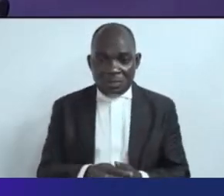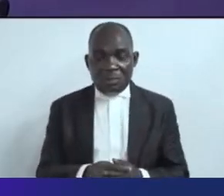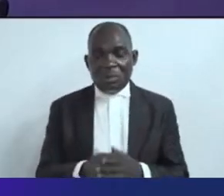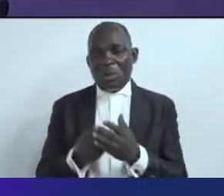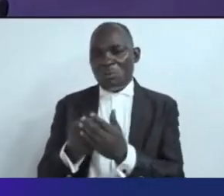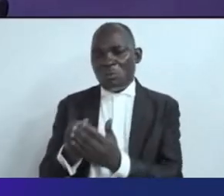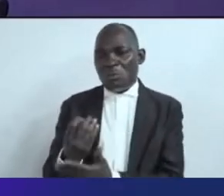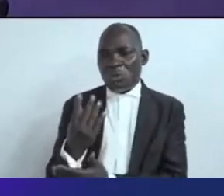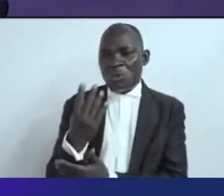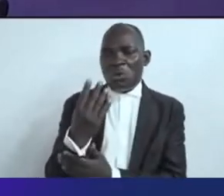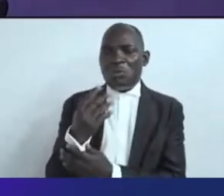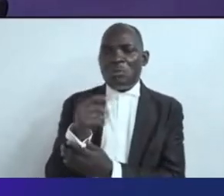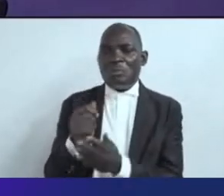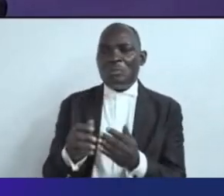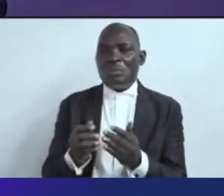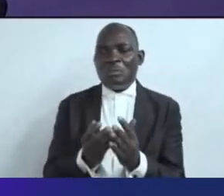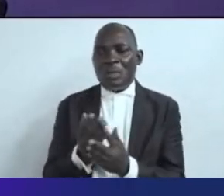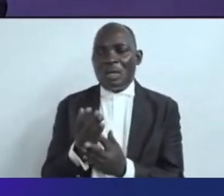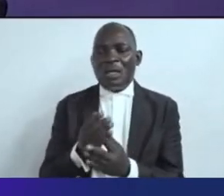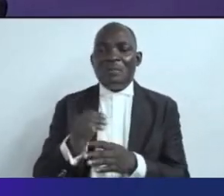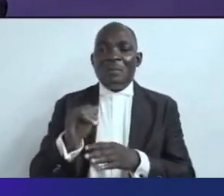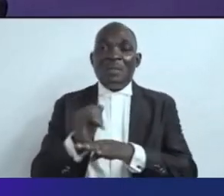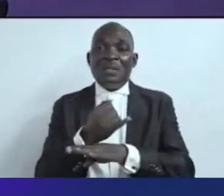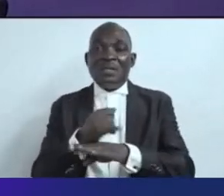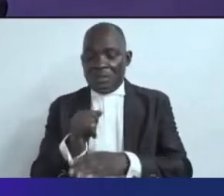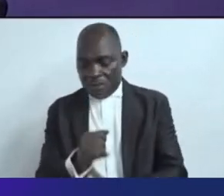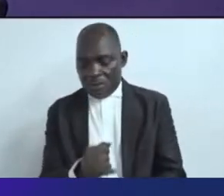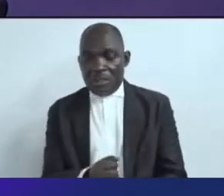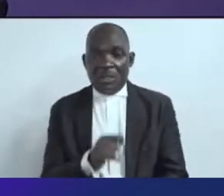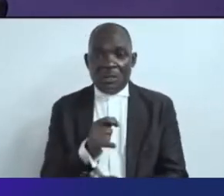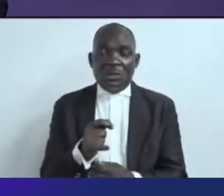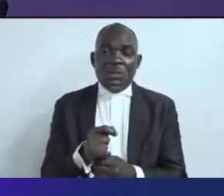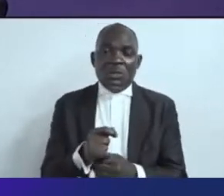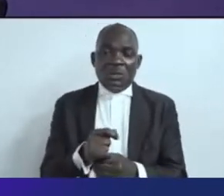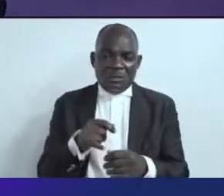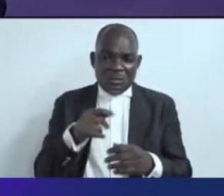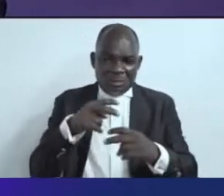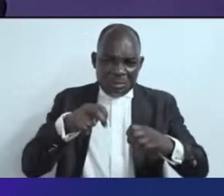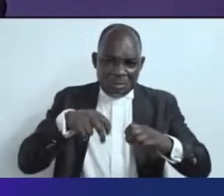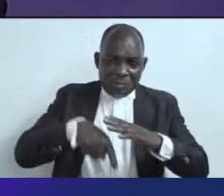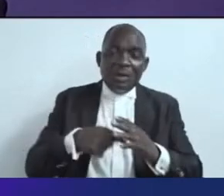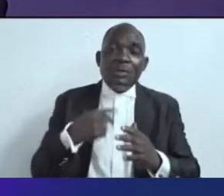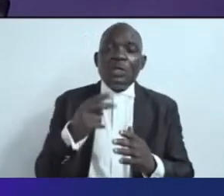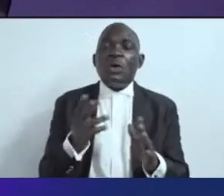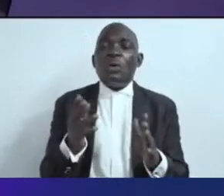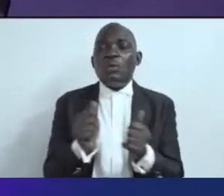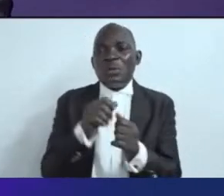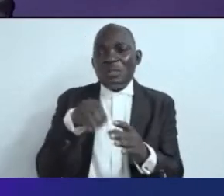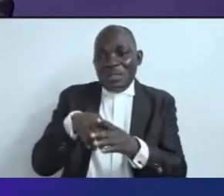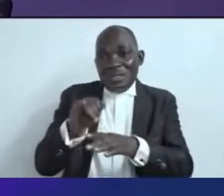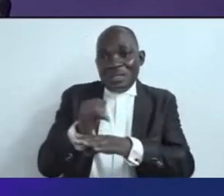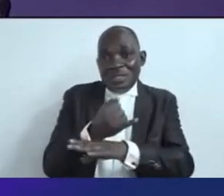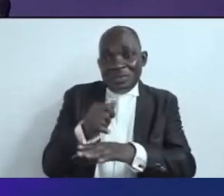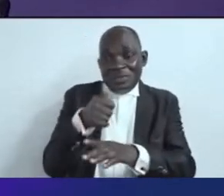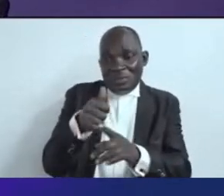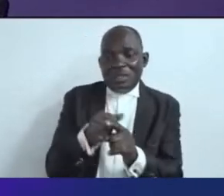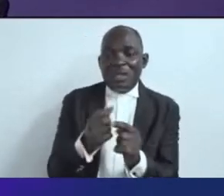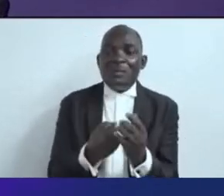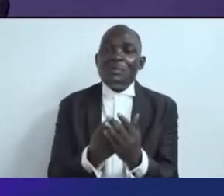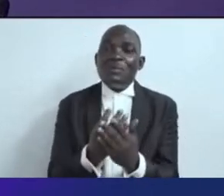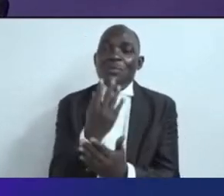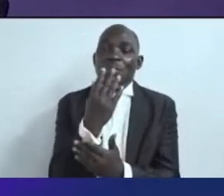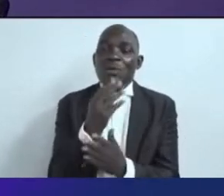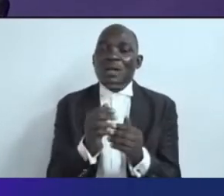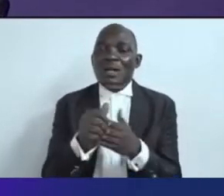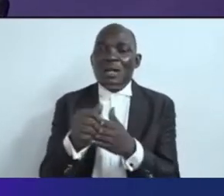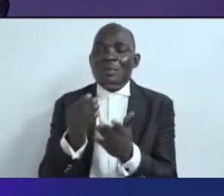growth was driven by industry. When you drill down further, you would see that within industry, that growth was driven